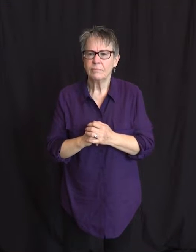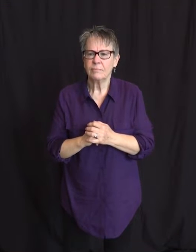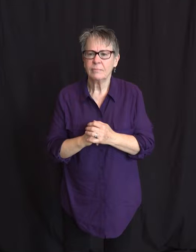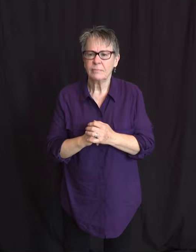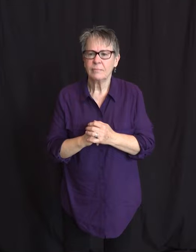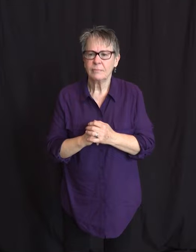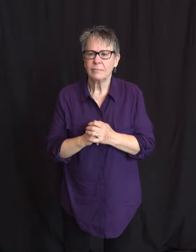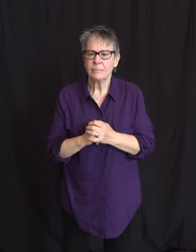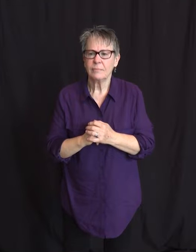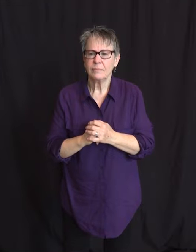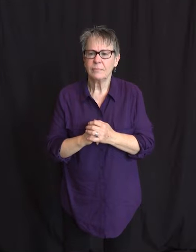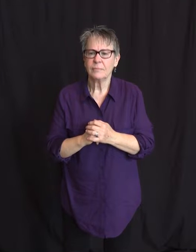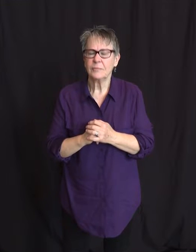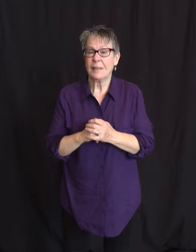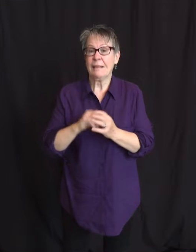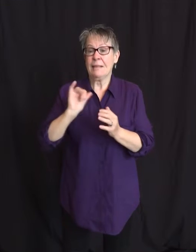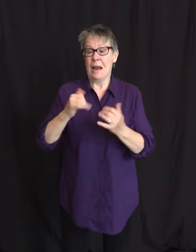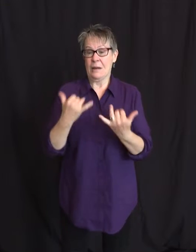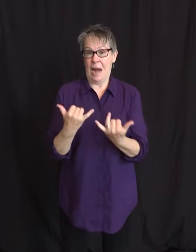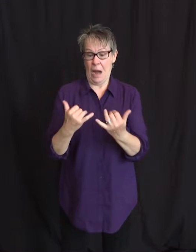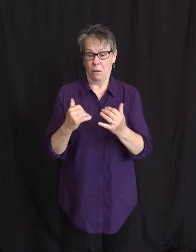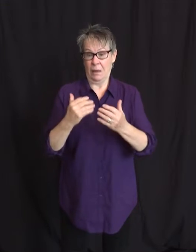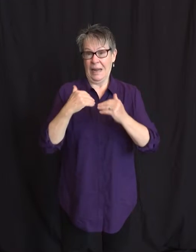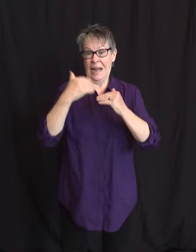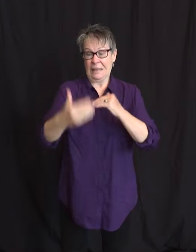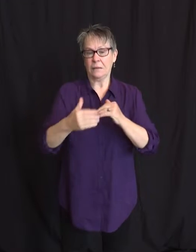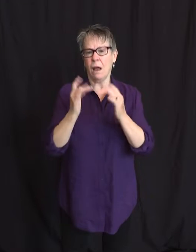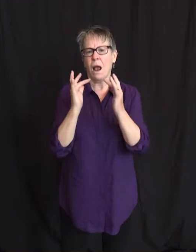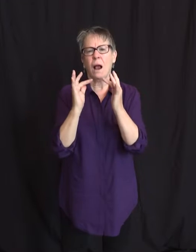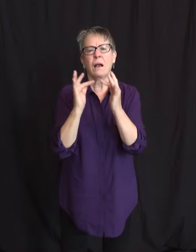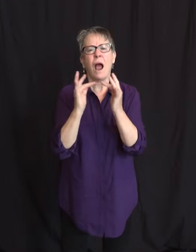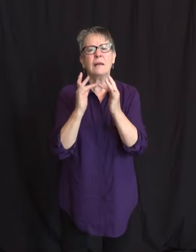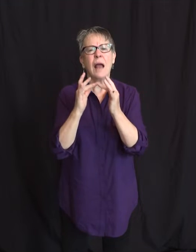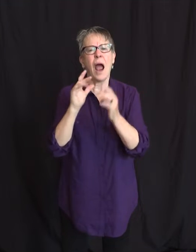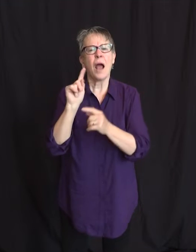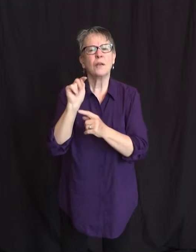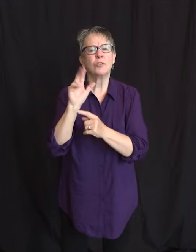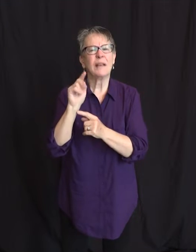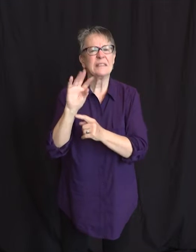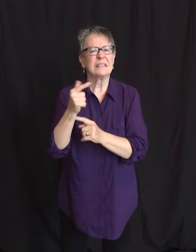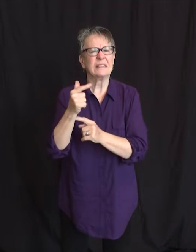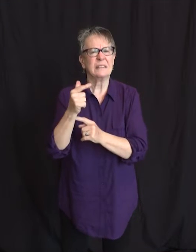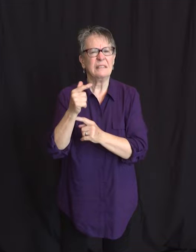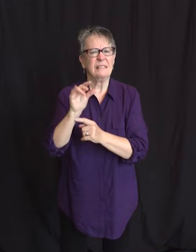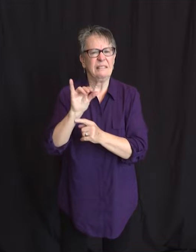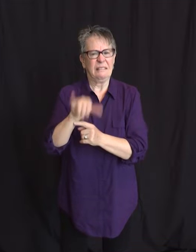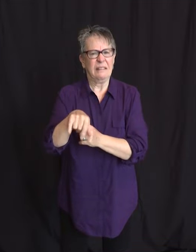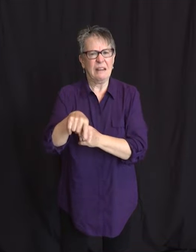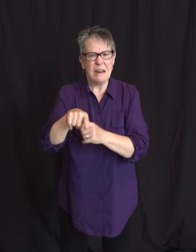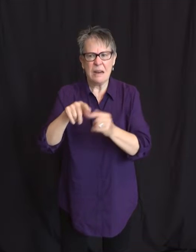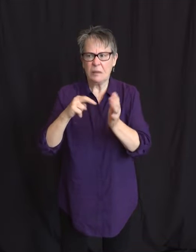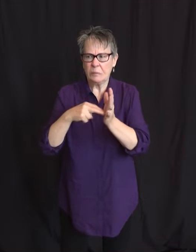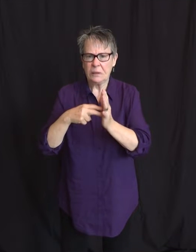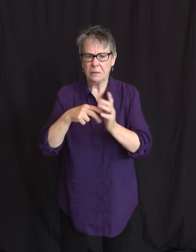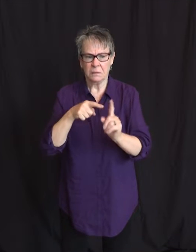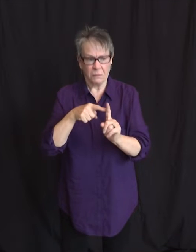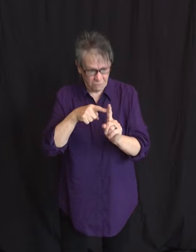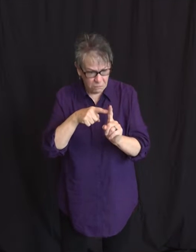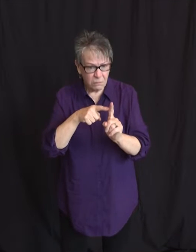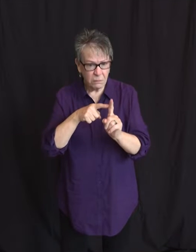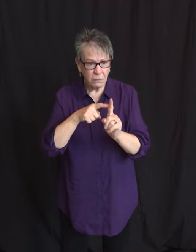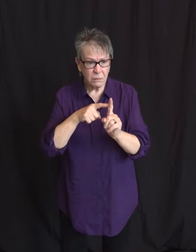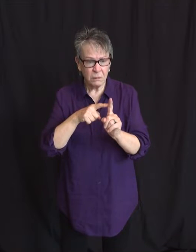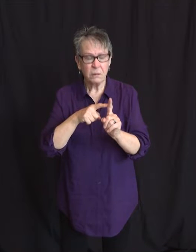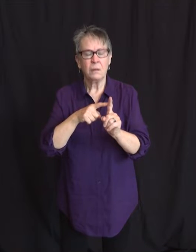is returned, we must be able to leverage not just that individual's recollections, but also employ new technologies